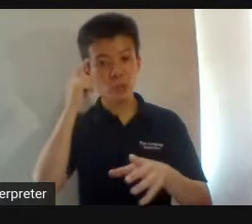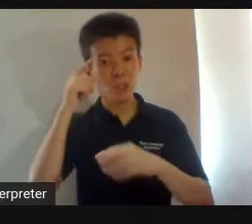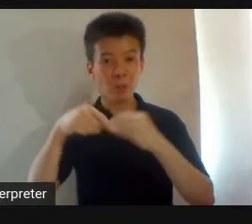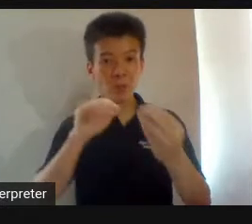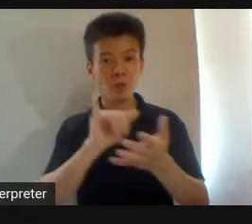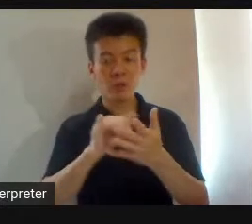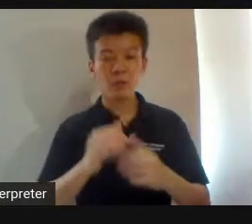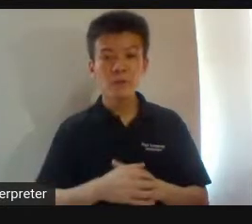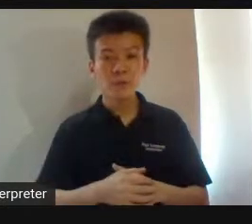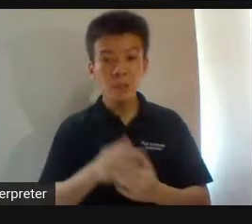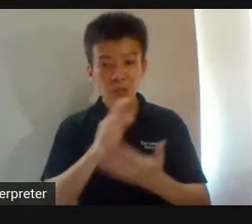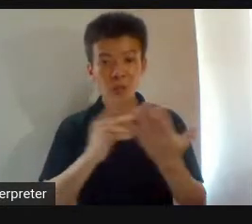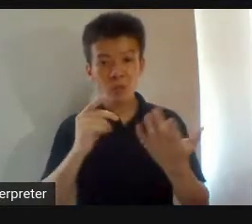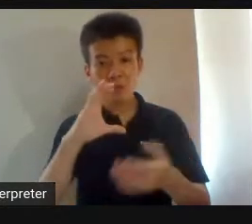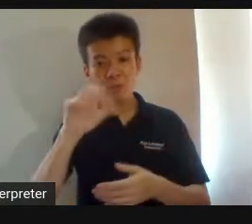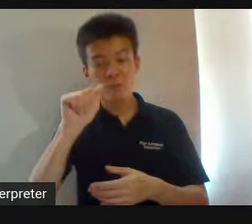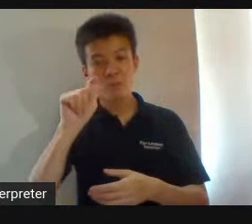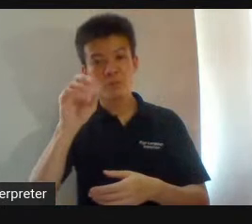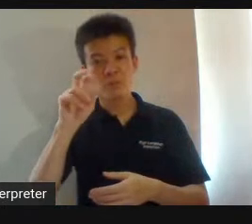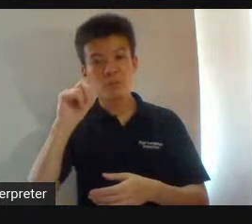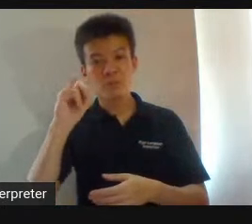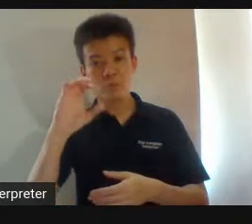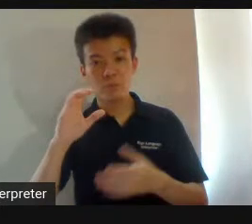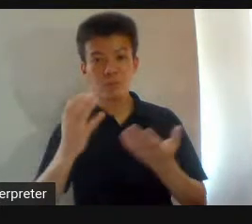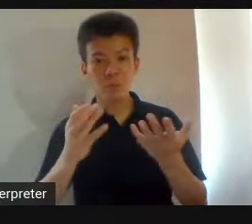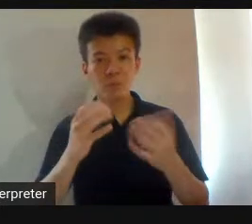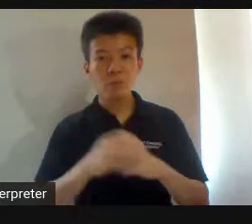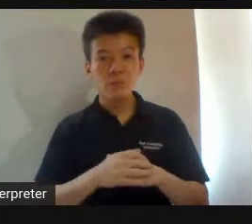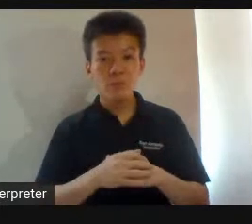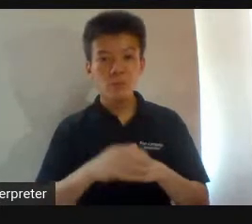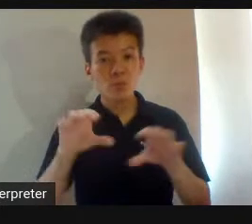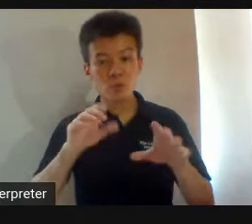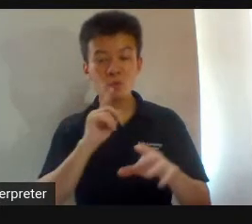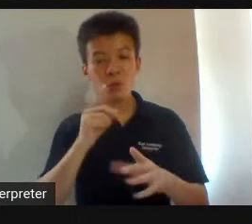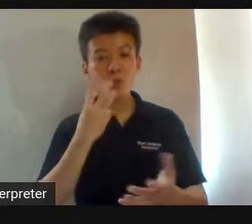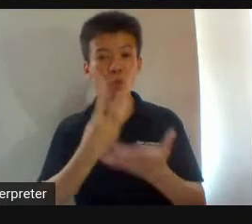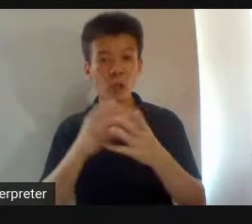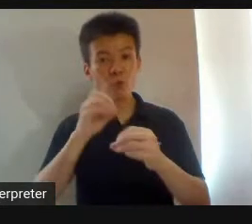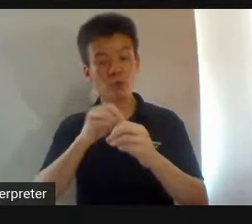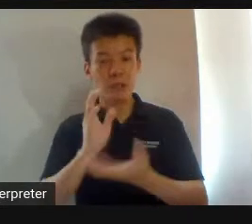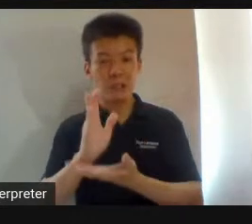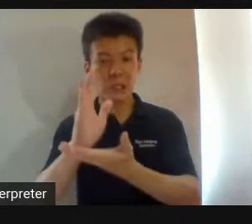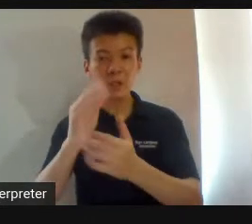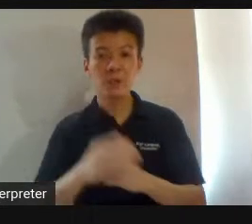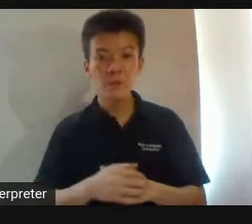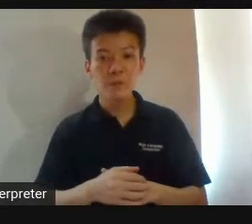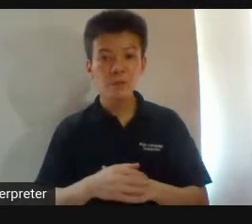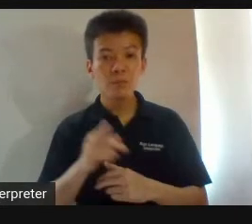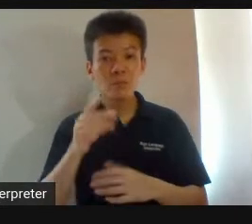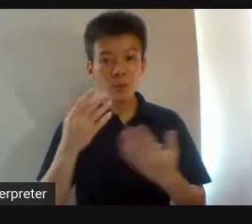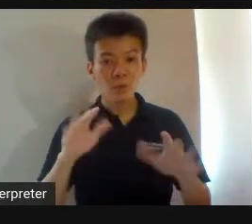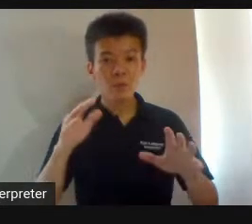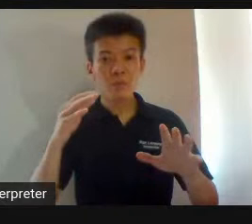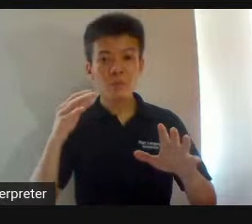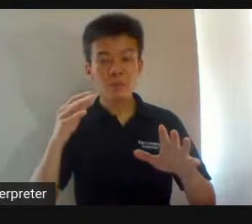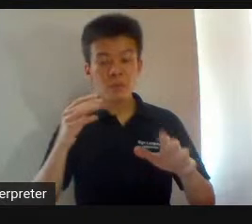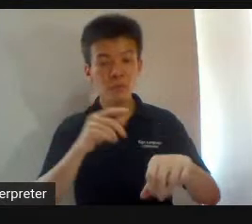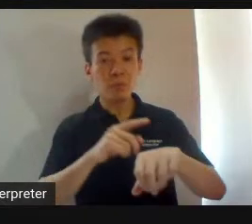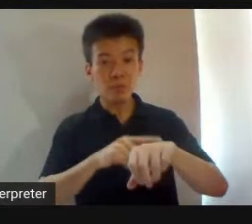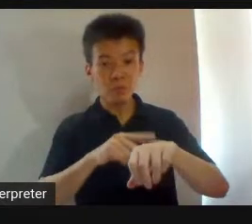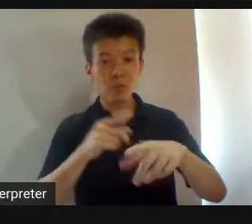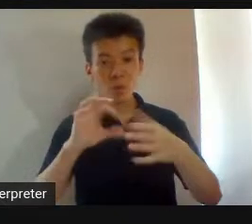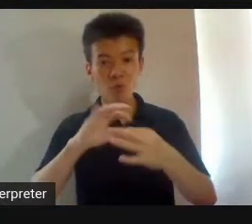it. So someone who is catatonic might actually do really well in sailing, and there has been an occasion